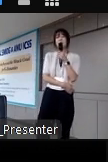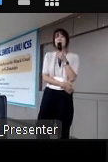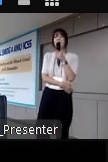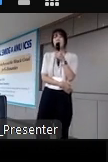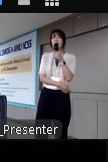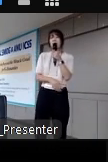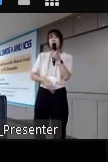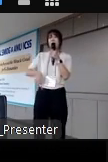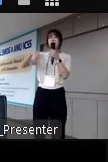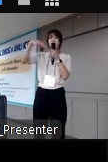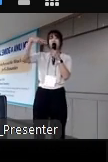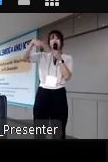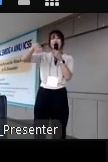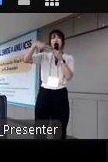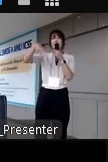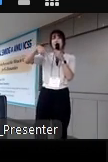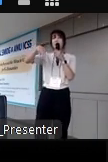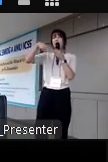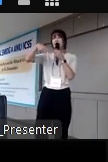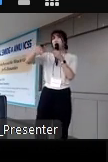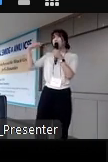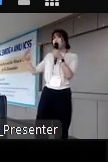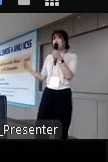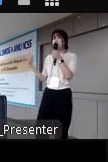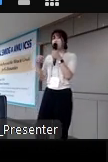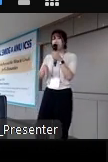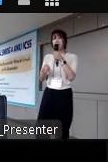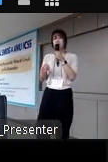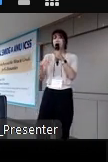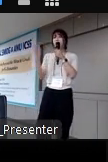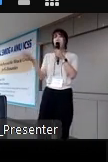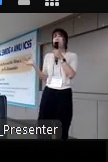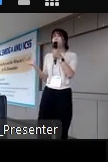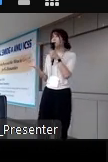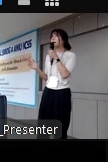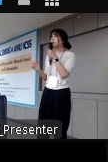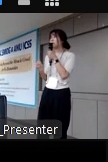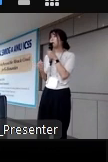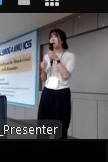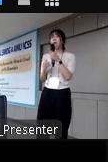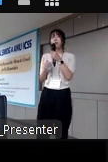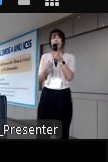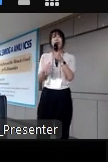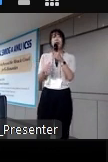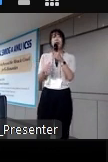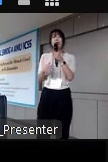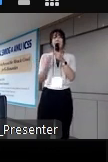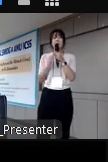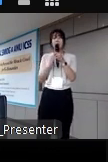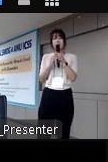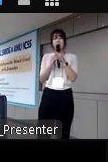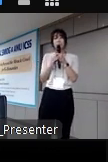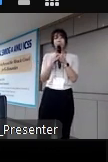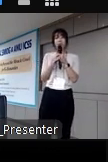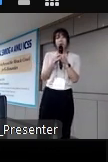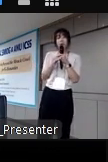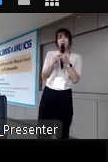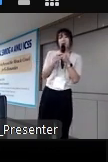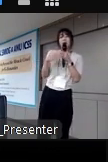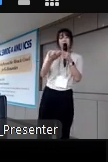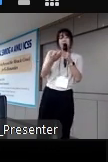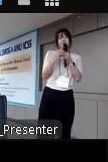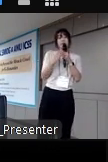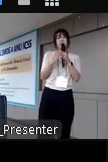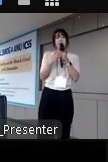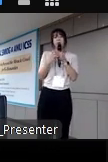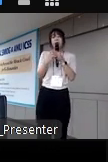music is on, and I simply sign dance without a locus modification, all 3 signers were okay with that. They said it was clear.